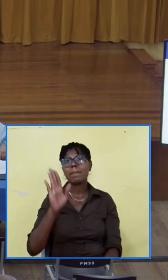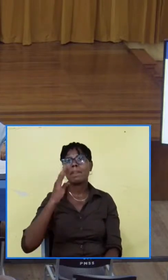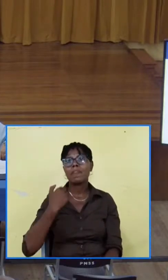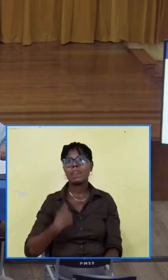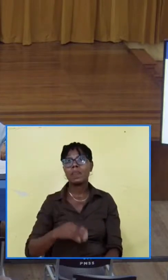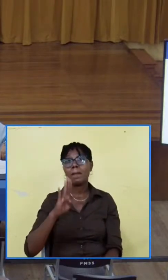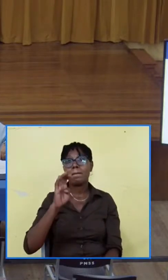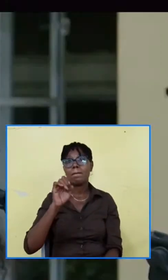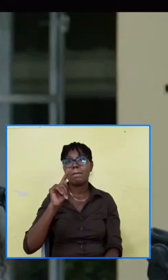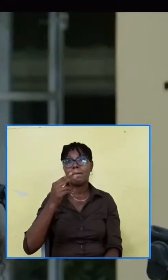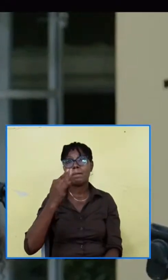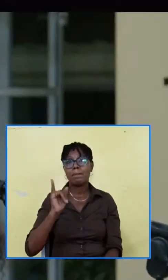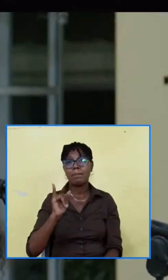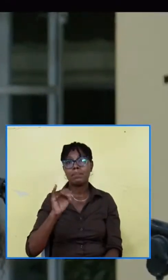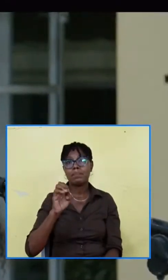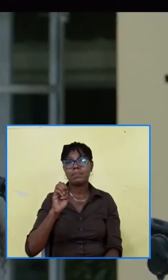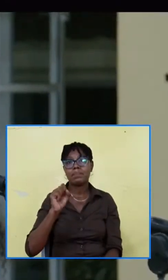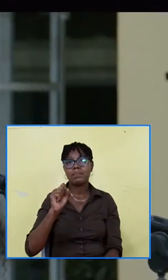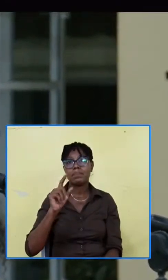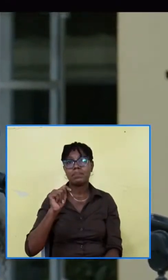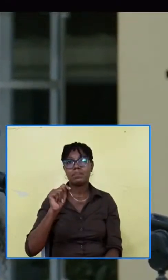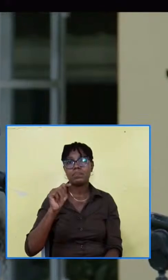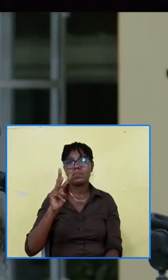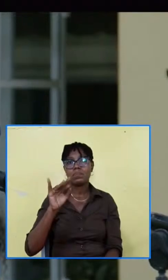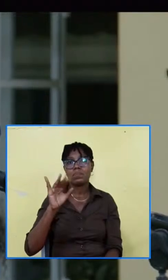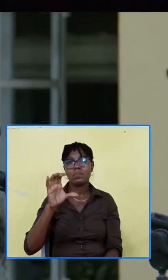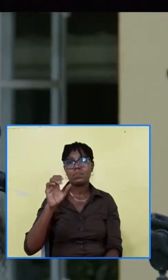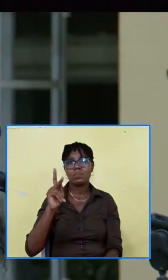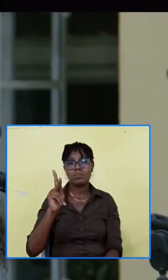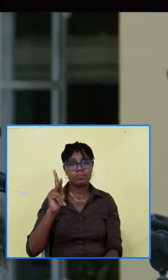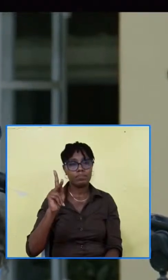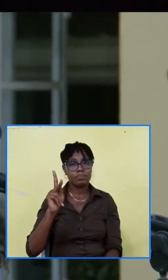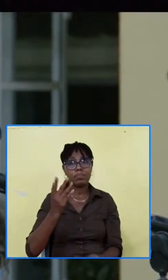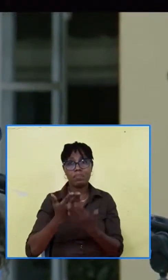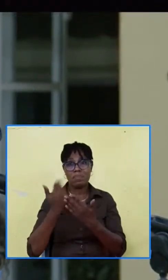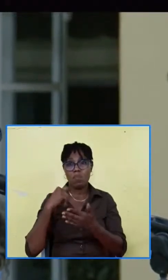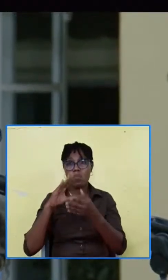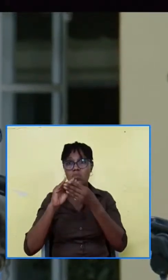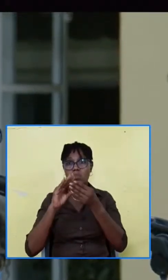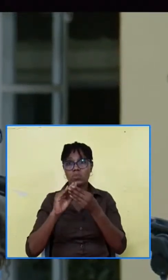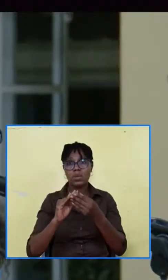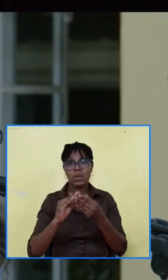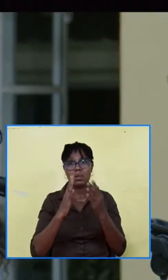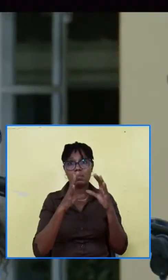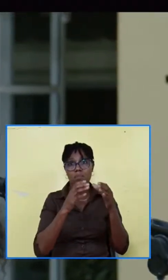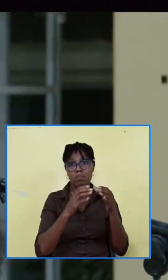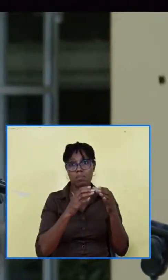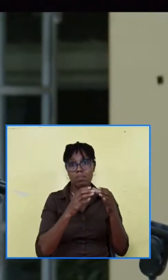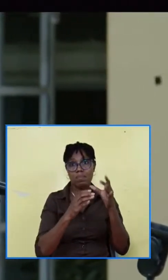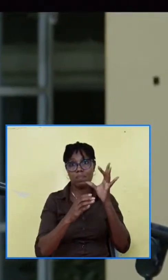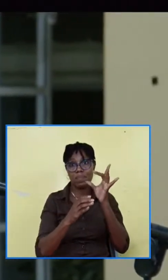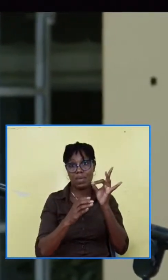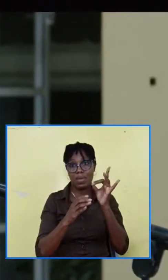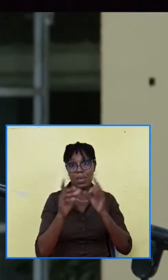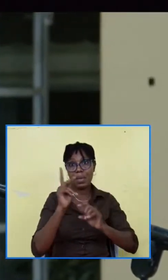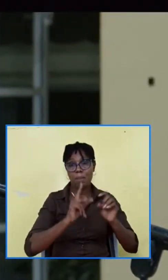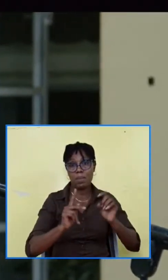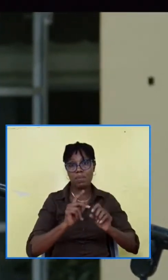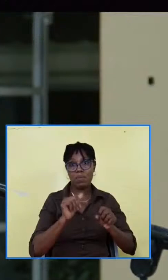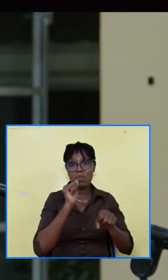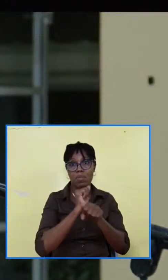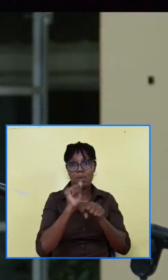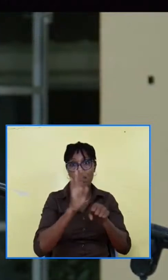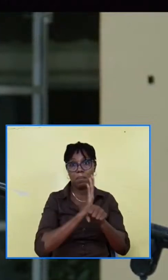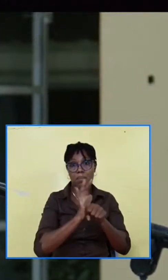Betty Lynn Estway. You would have mentioned that 1 out of 8 self-employed persons